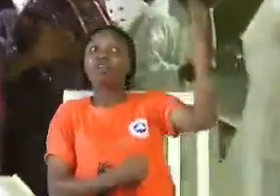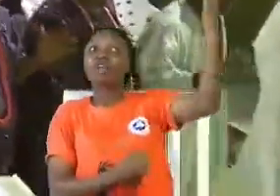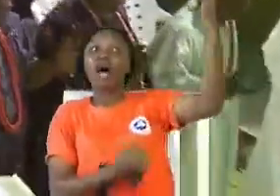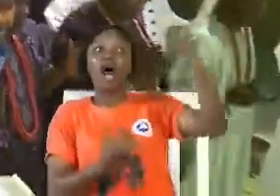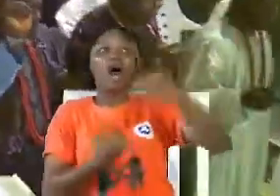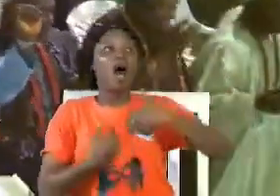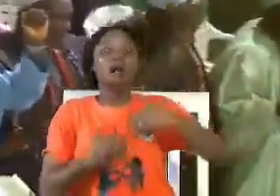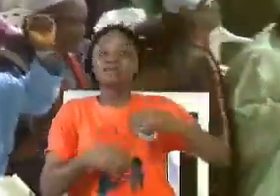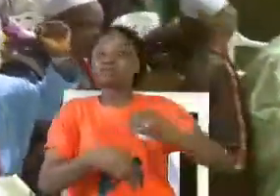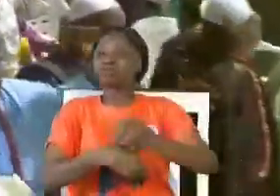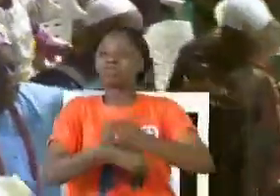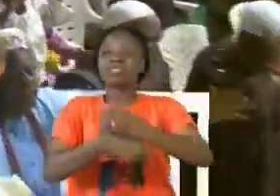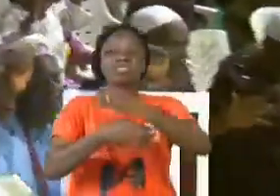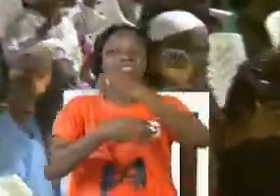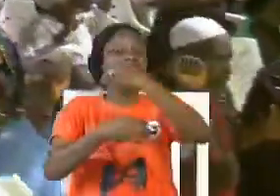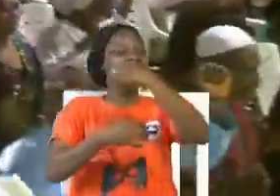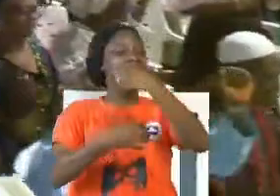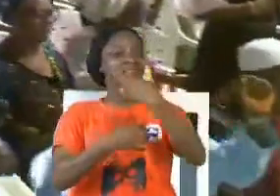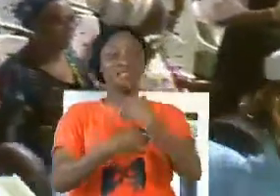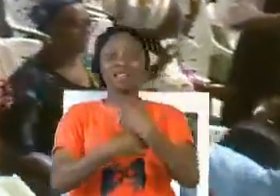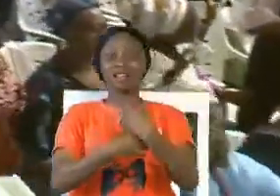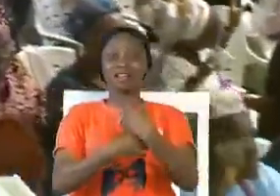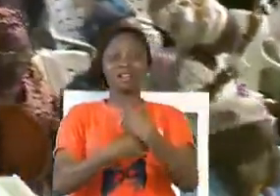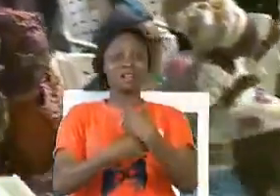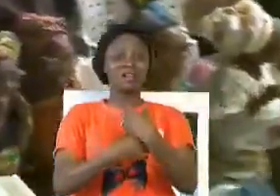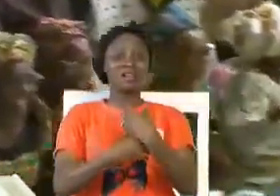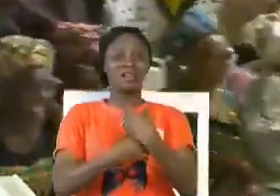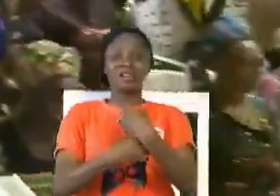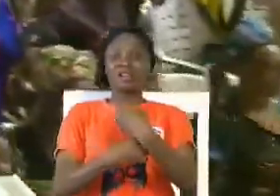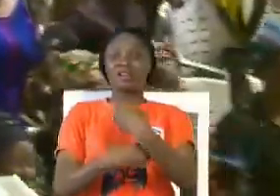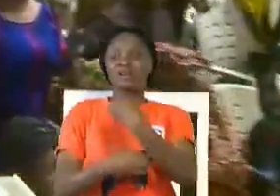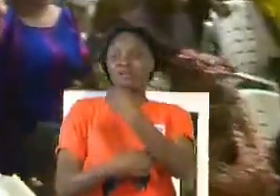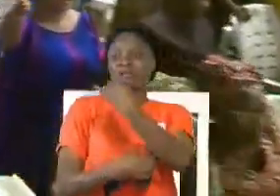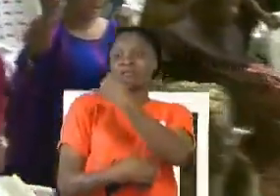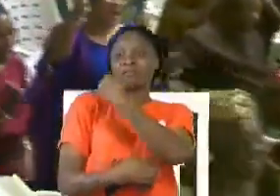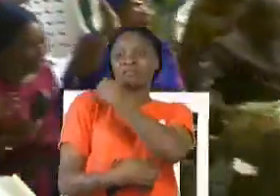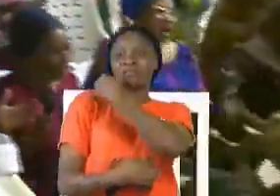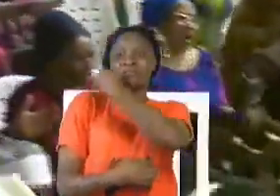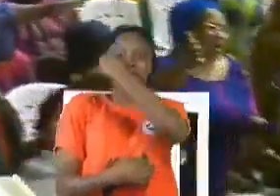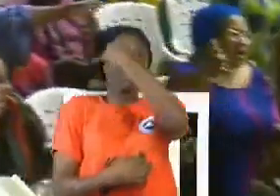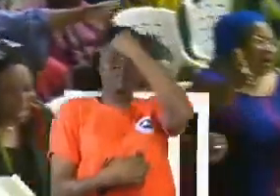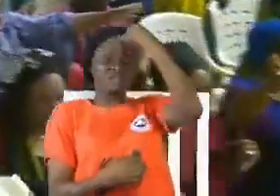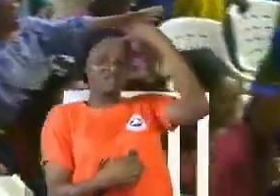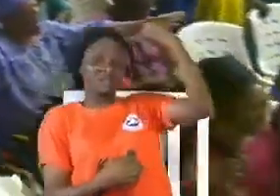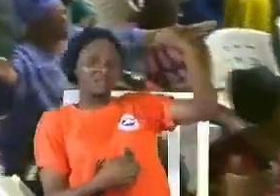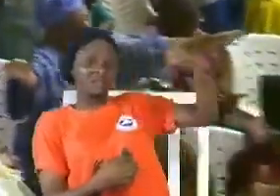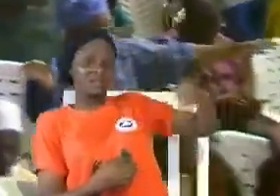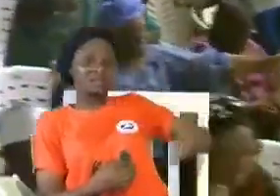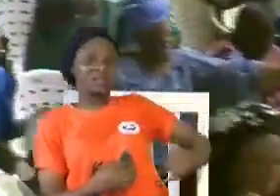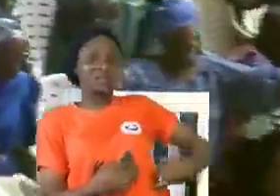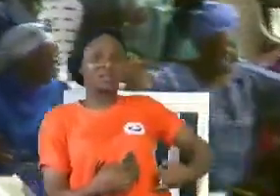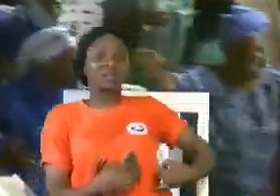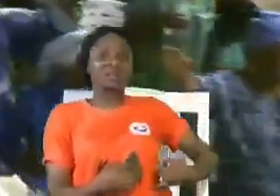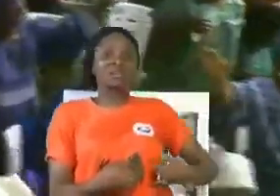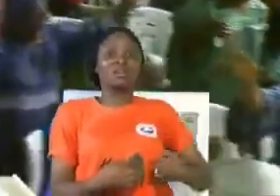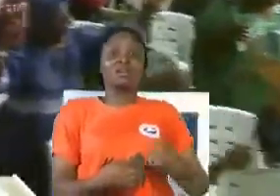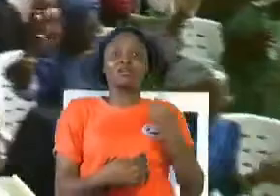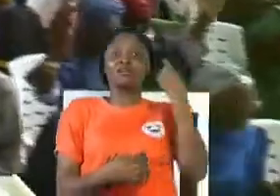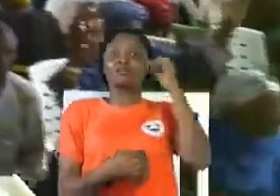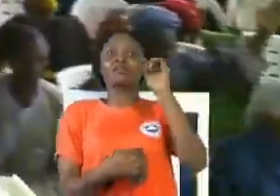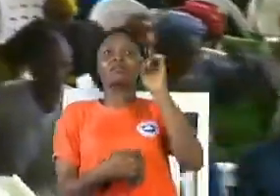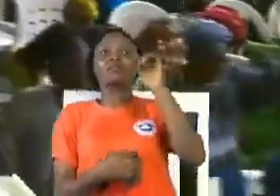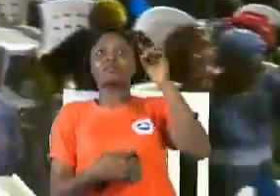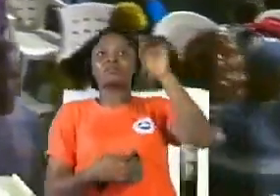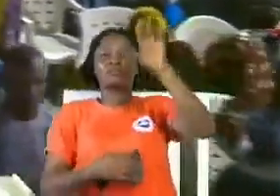For thou hast created. Mention your name. Do see.